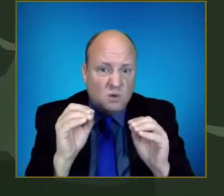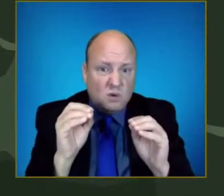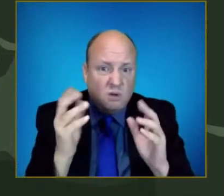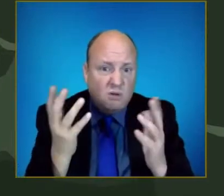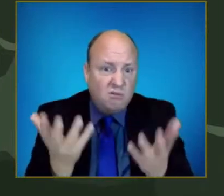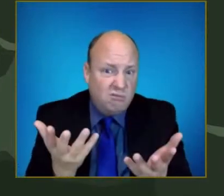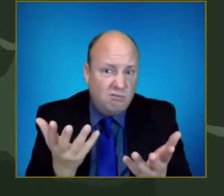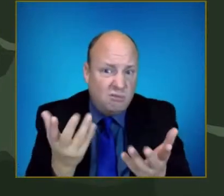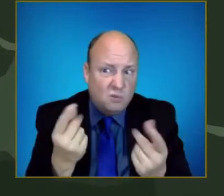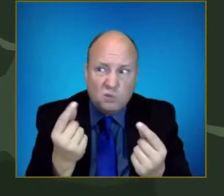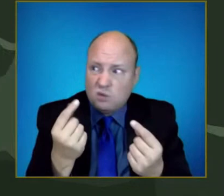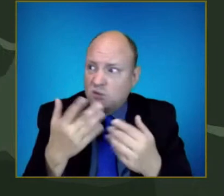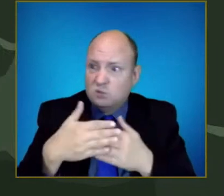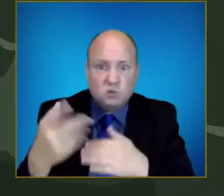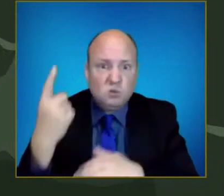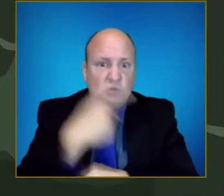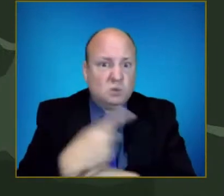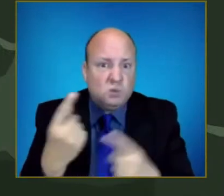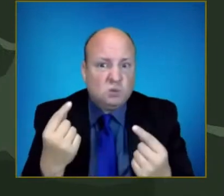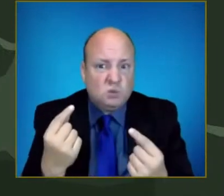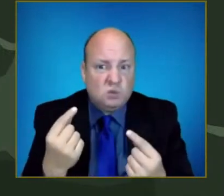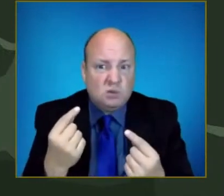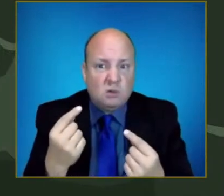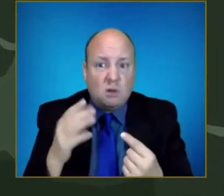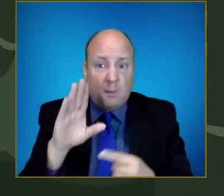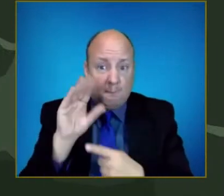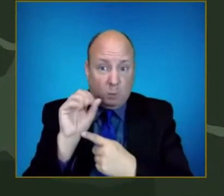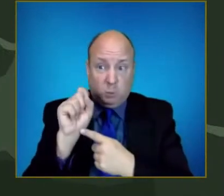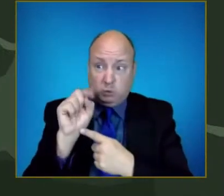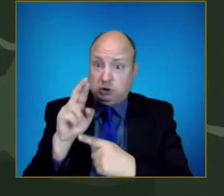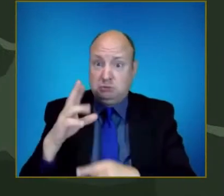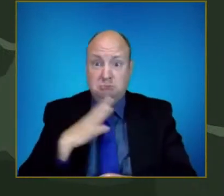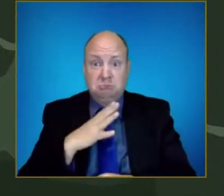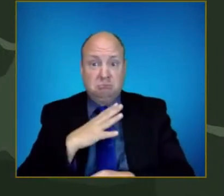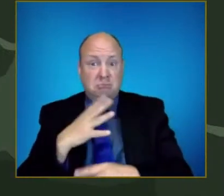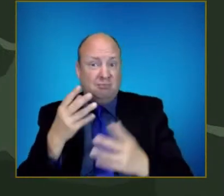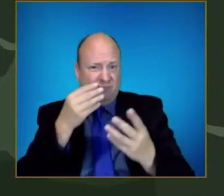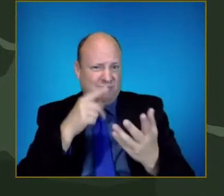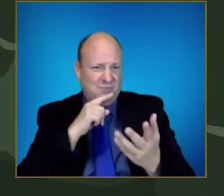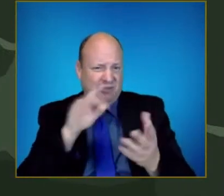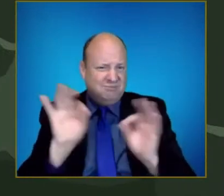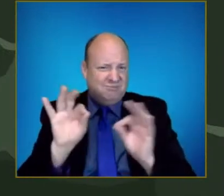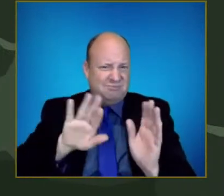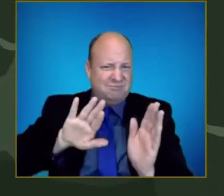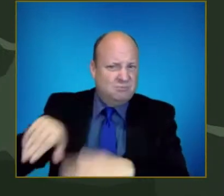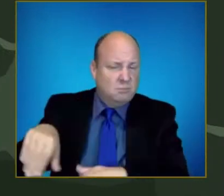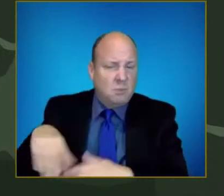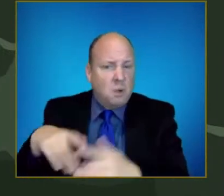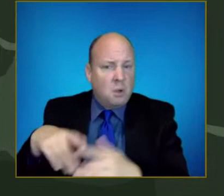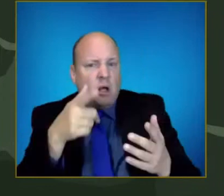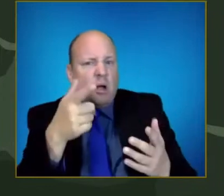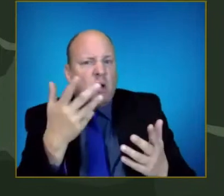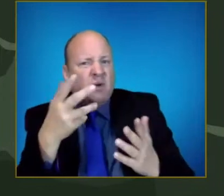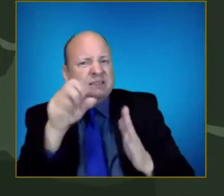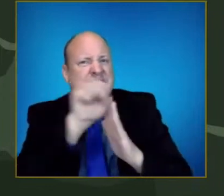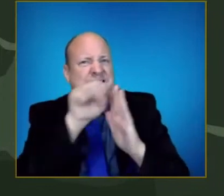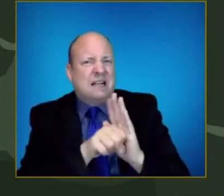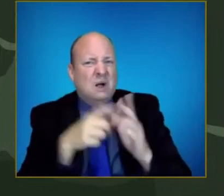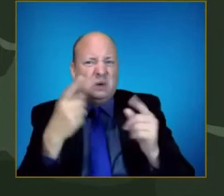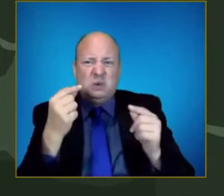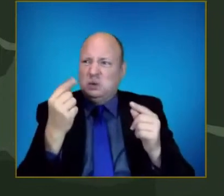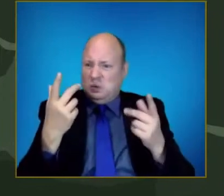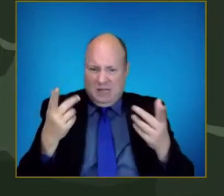the booster news and things like this. You're not planning on taking any state actions on these things. And I'm